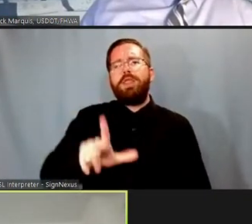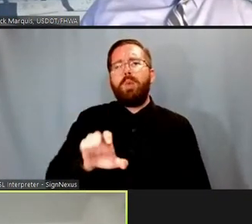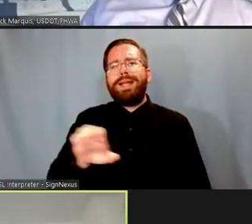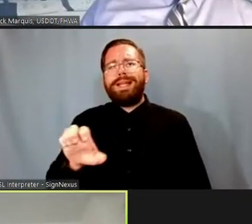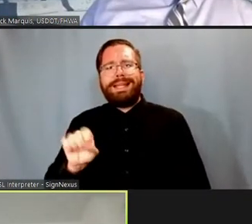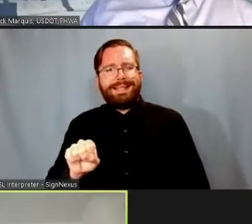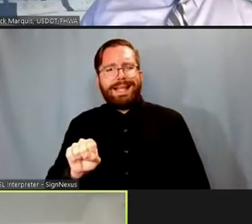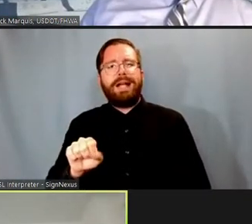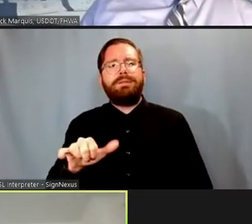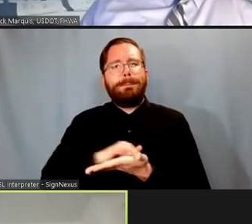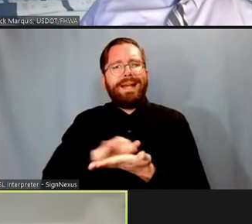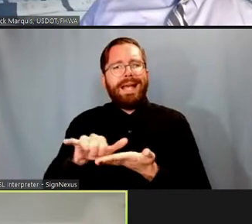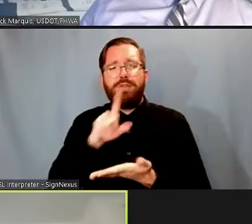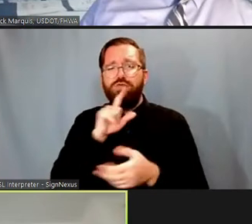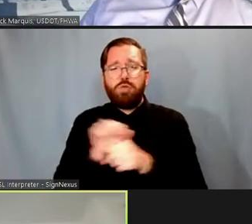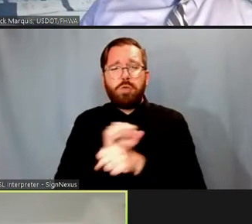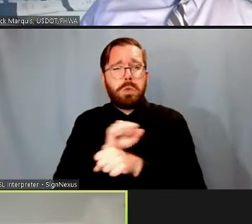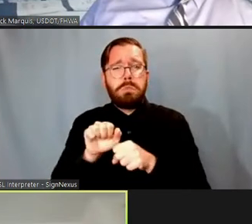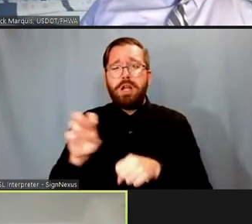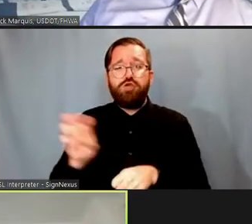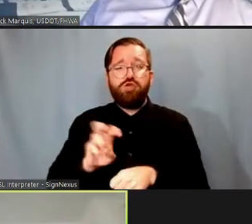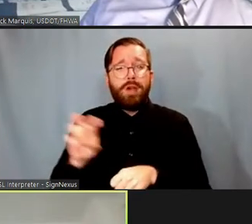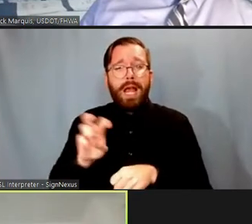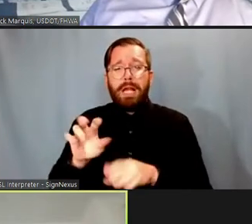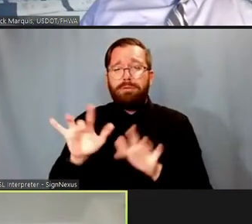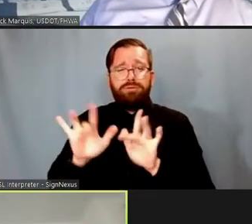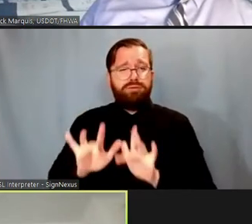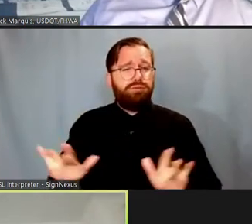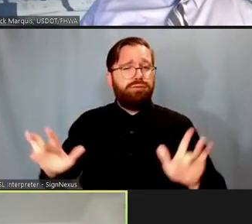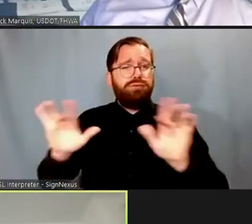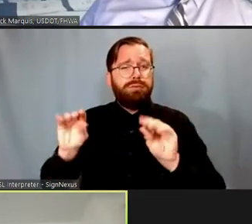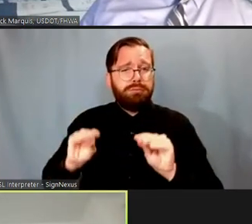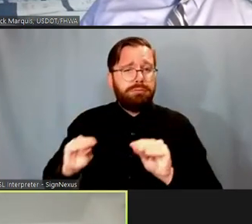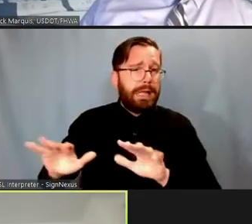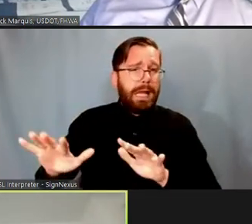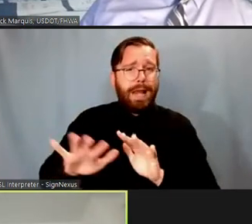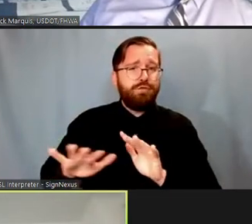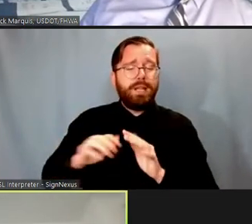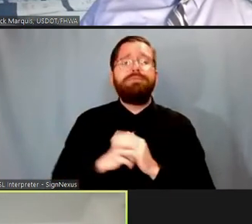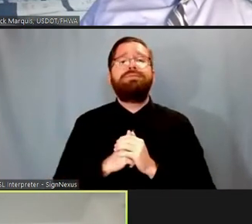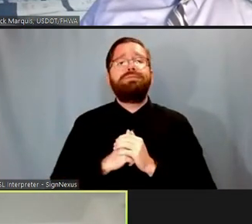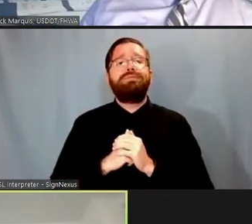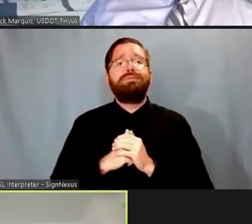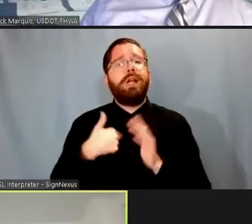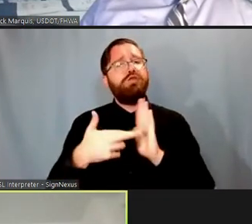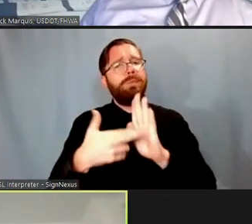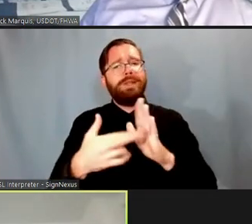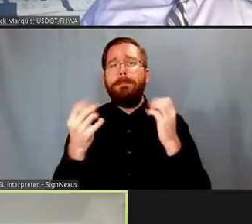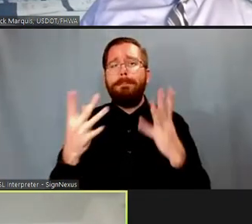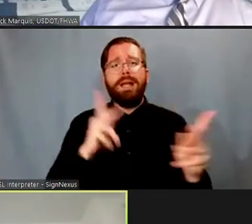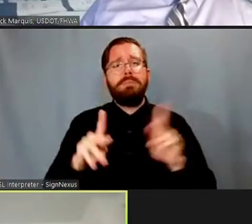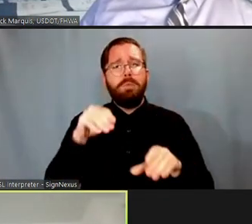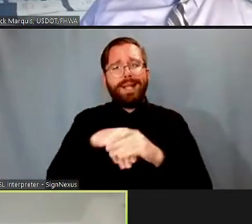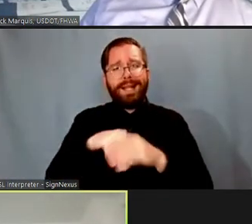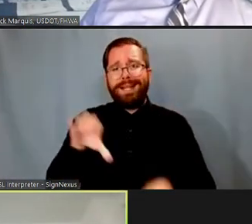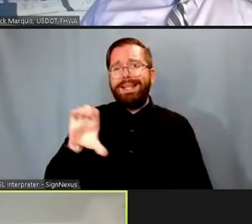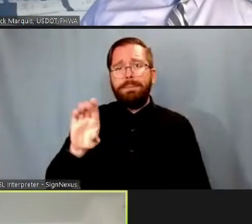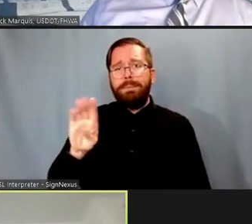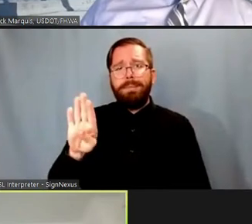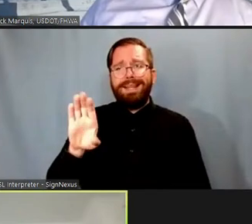transit desert and i represent thousands of residents within the central business district many of whom have lived here for